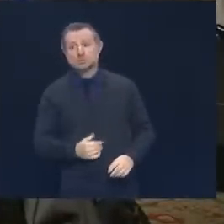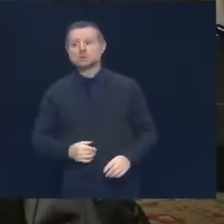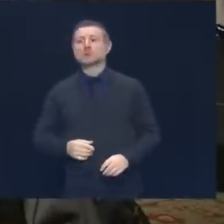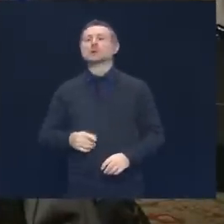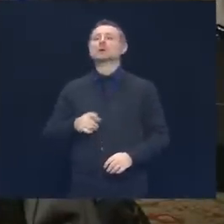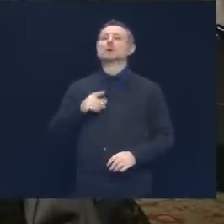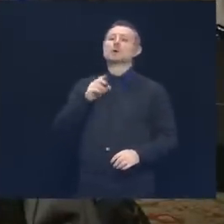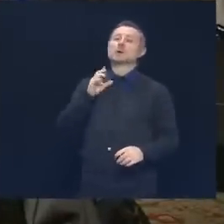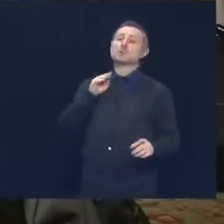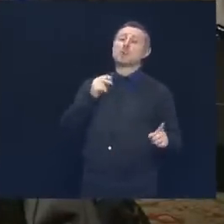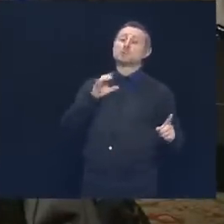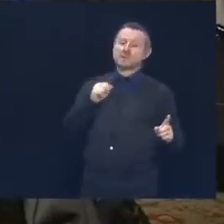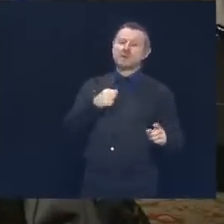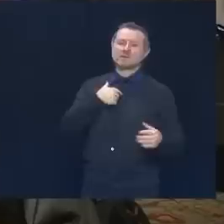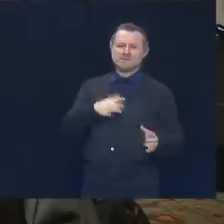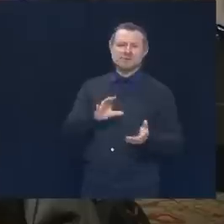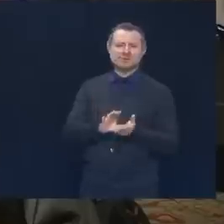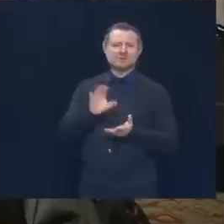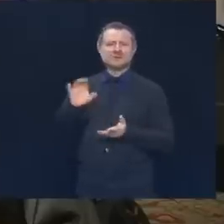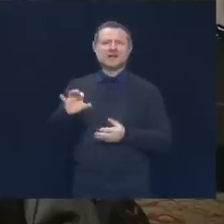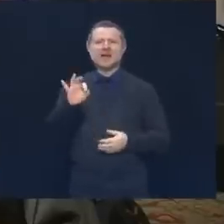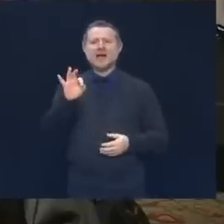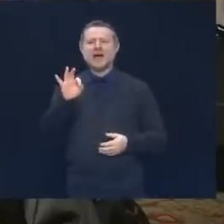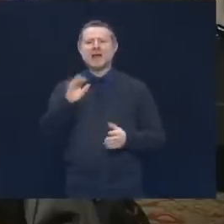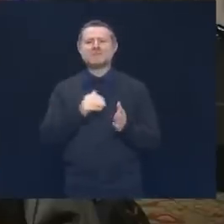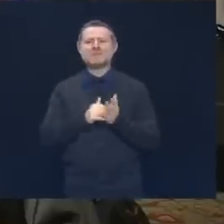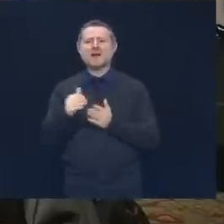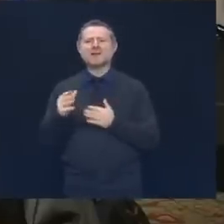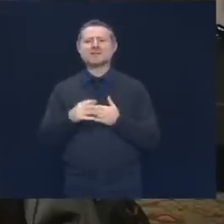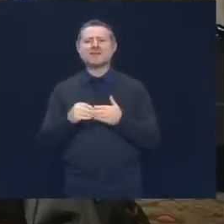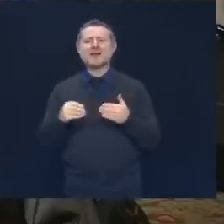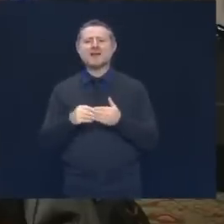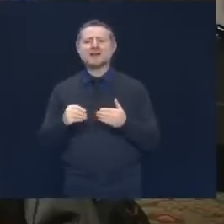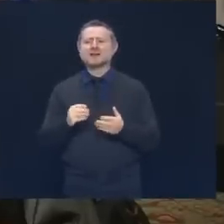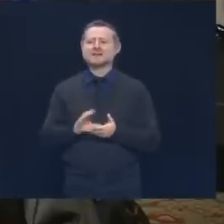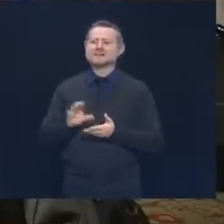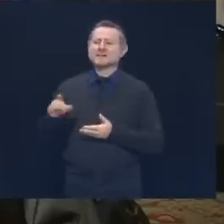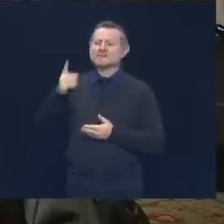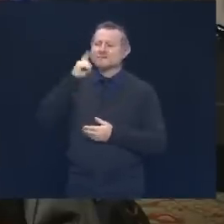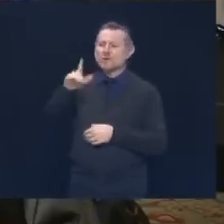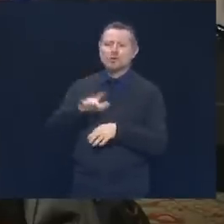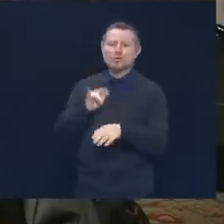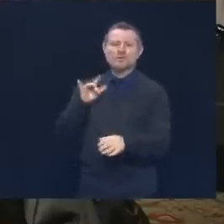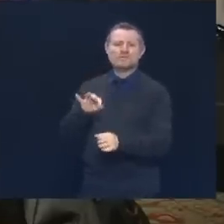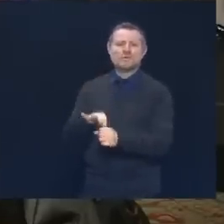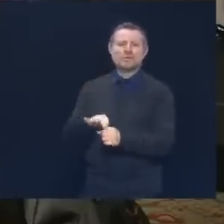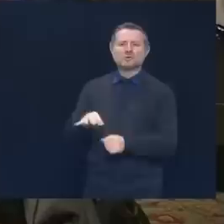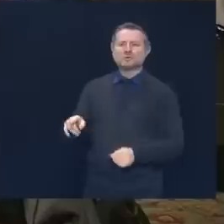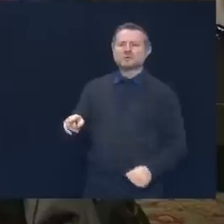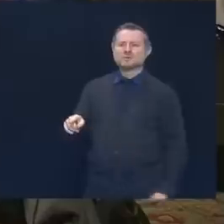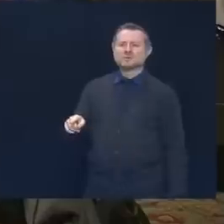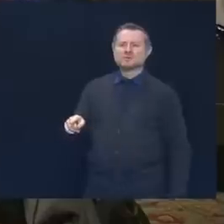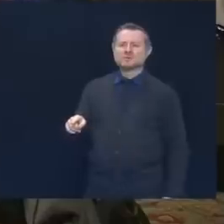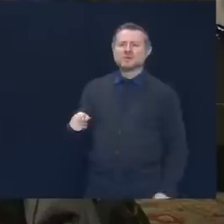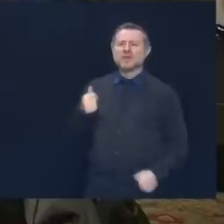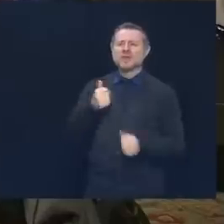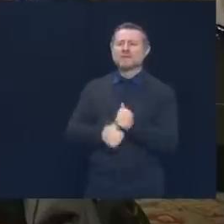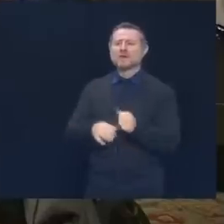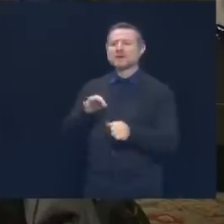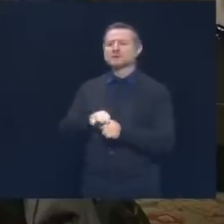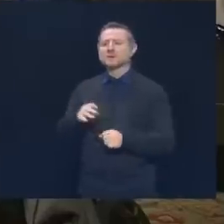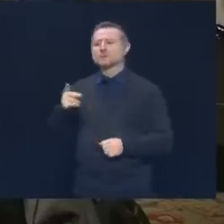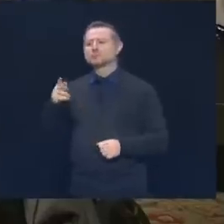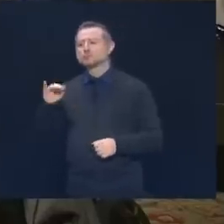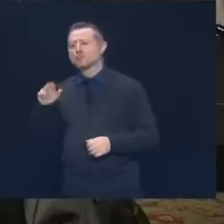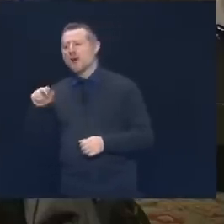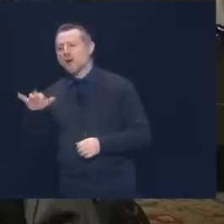additional funding for the New York City Board of Elections directly for early voting. But every election, primary, general, New York